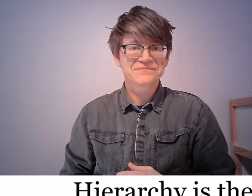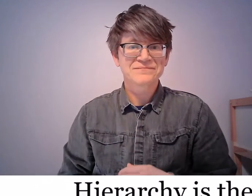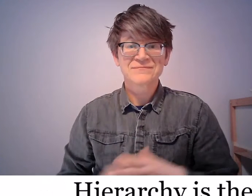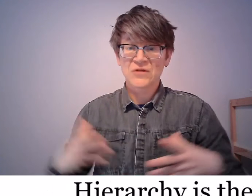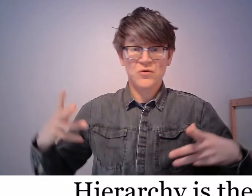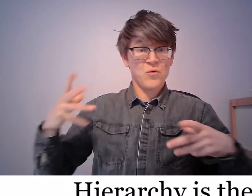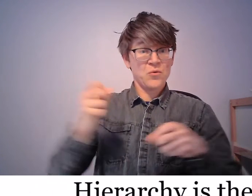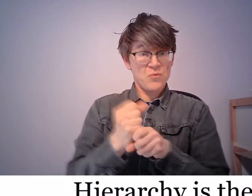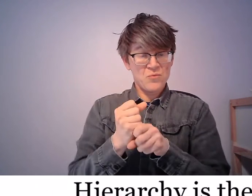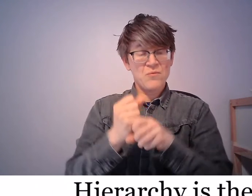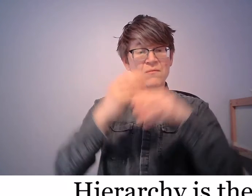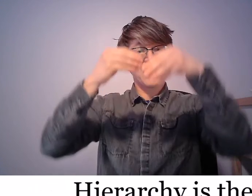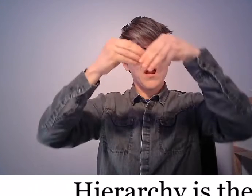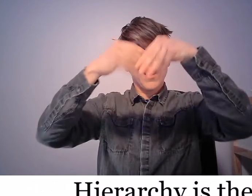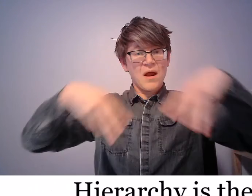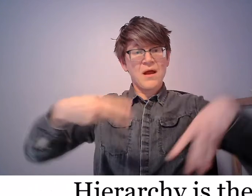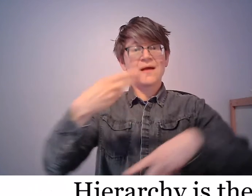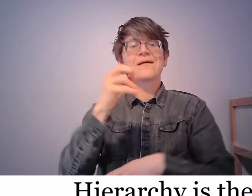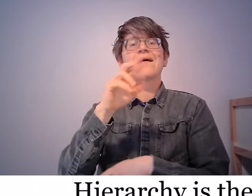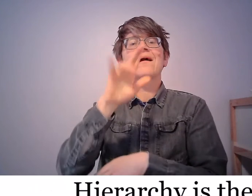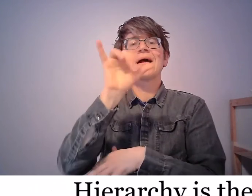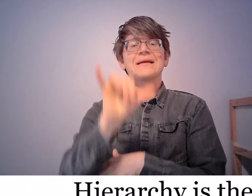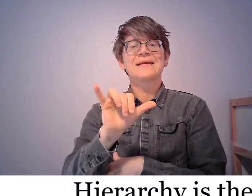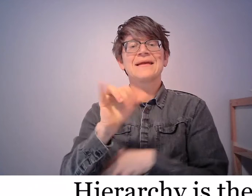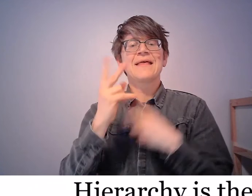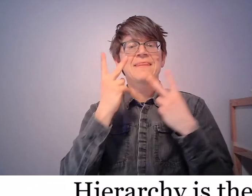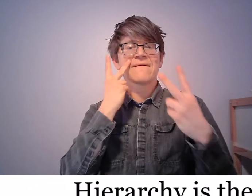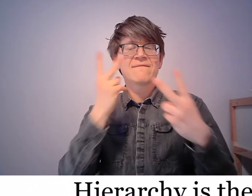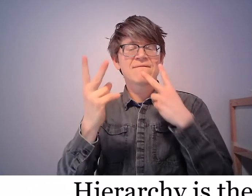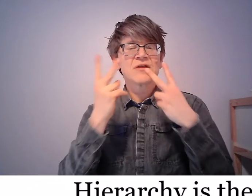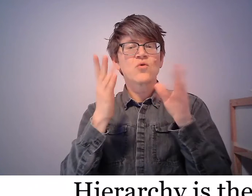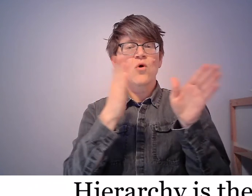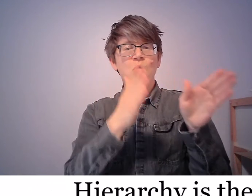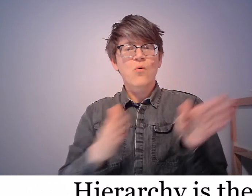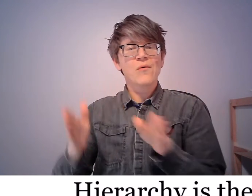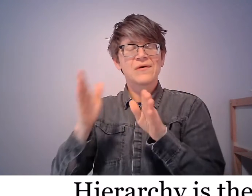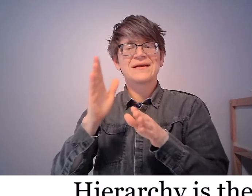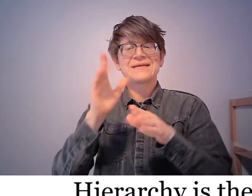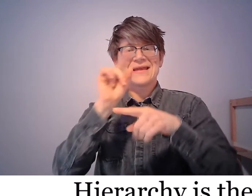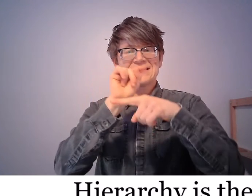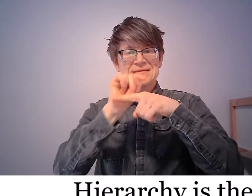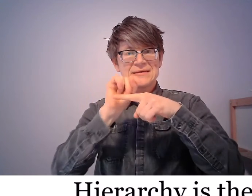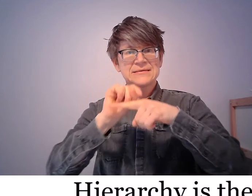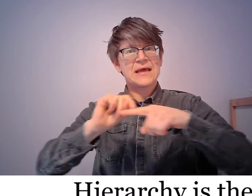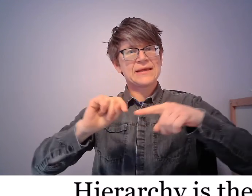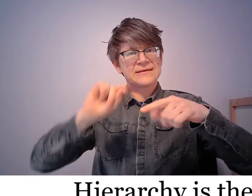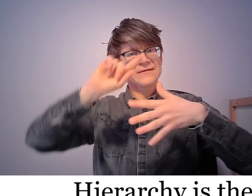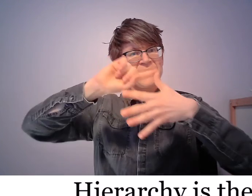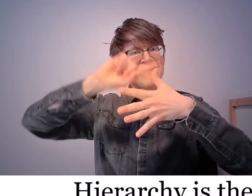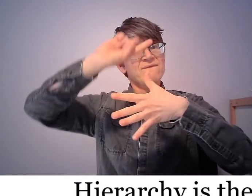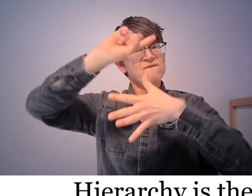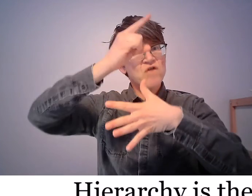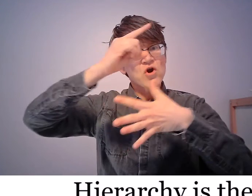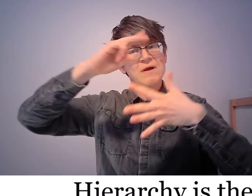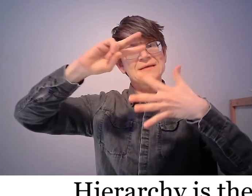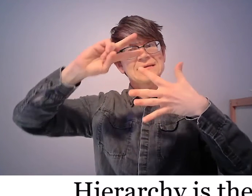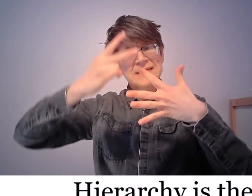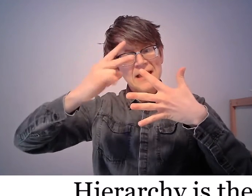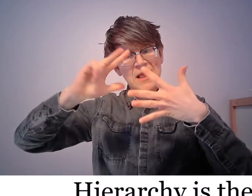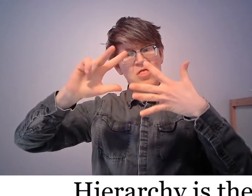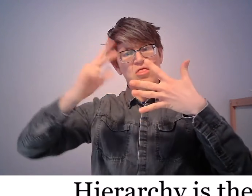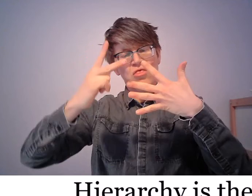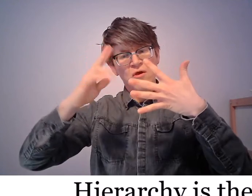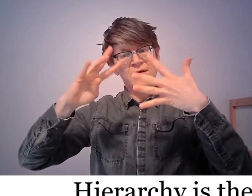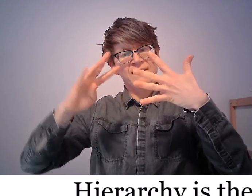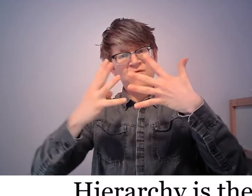recap, hierarchy is the visual organization of text. Show the reader what to read first, second,